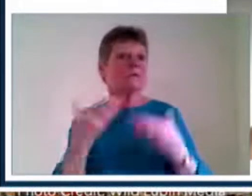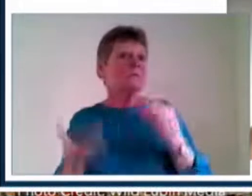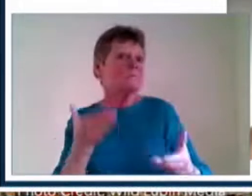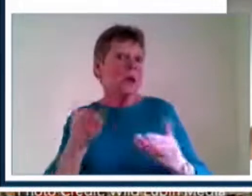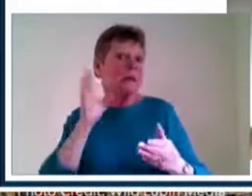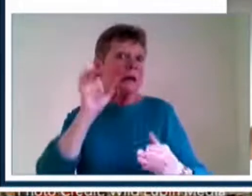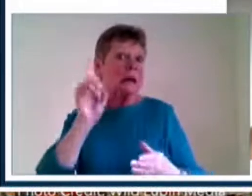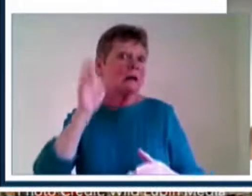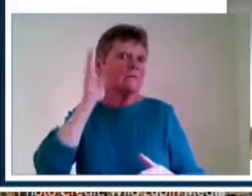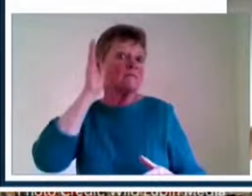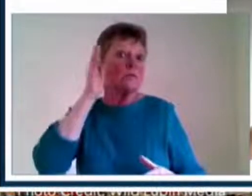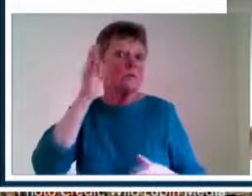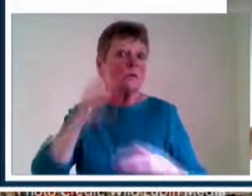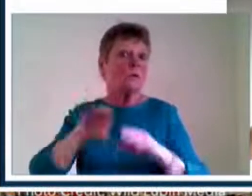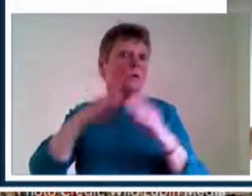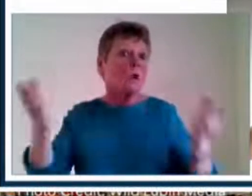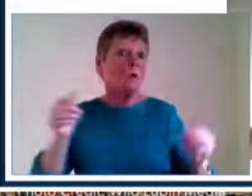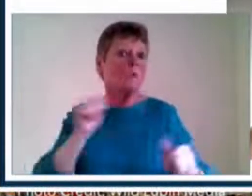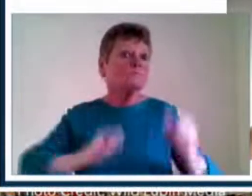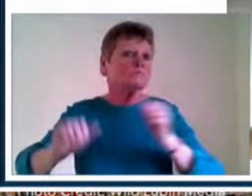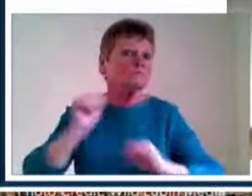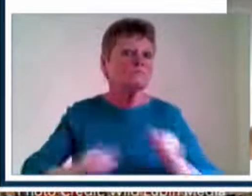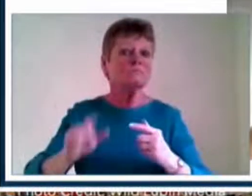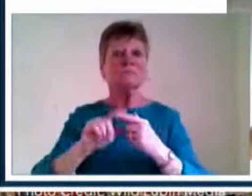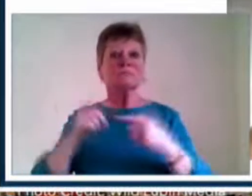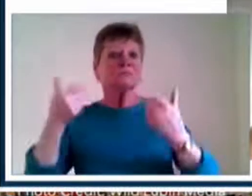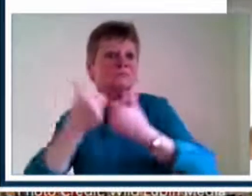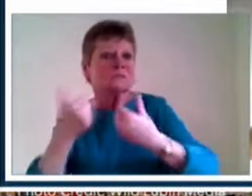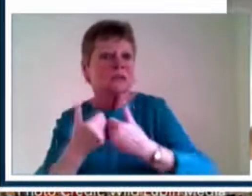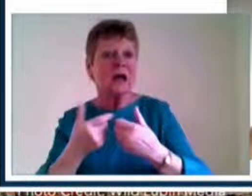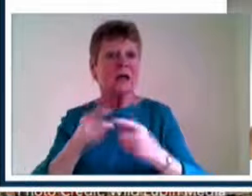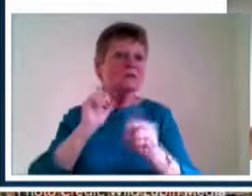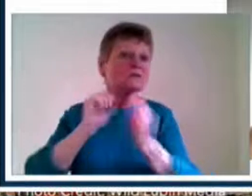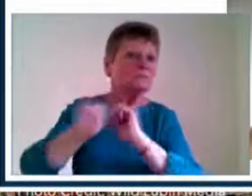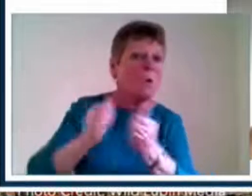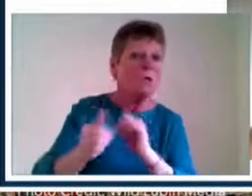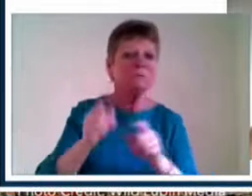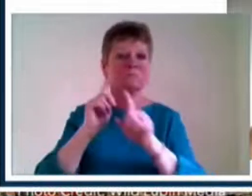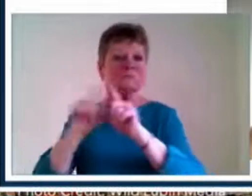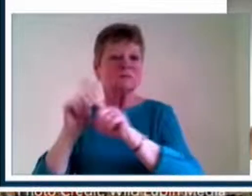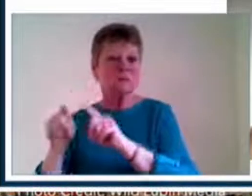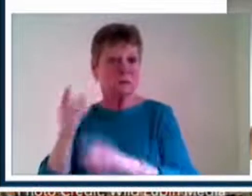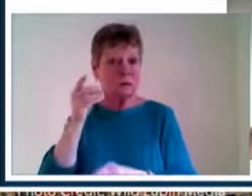it's possible to safely allow some things to start earlier than February 14th, we will.